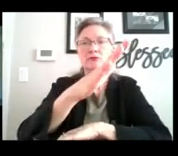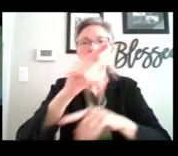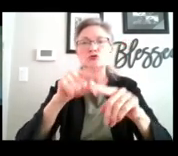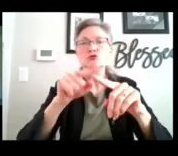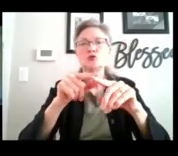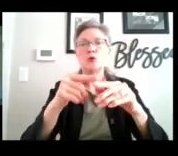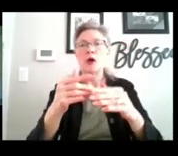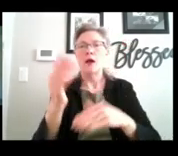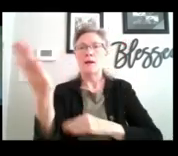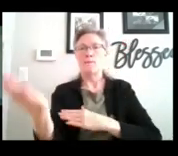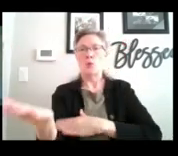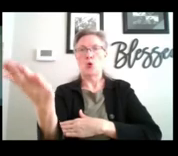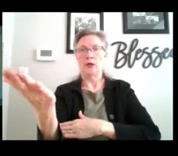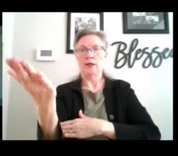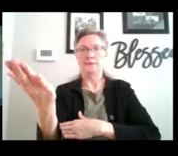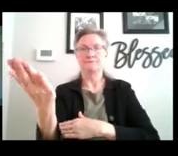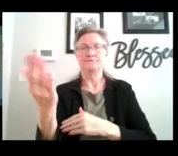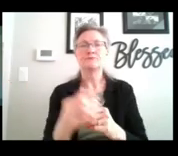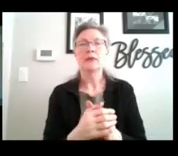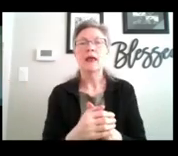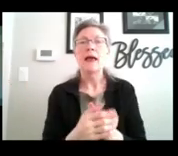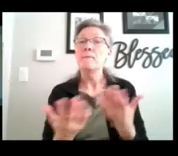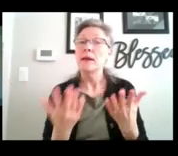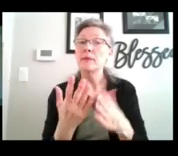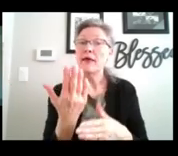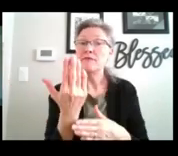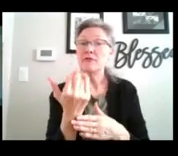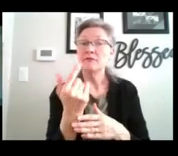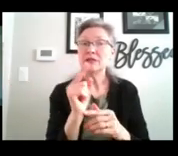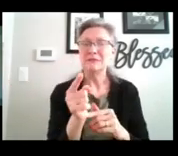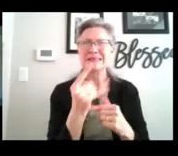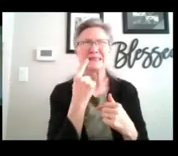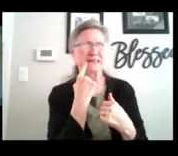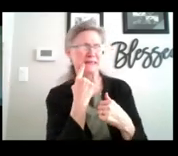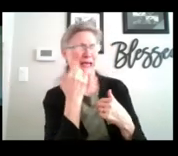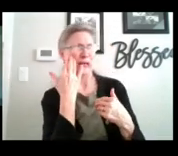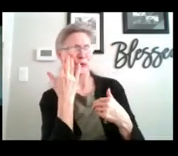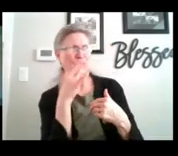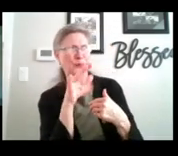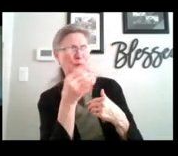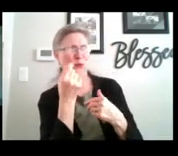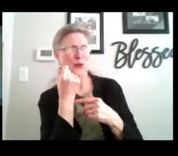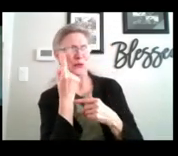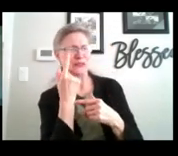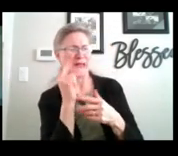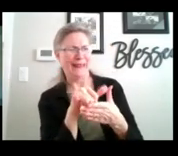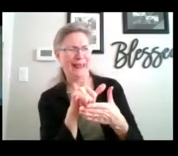which is the morning. Maybe, though, that 15 minutes kind of gets you, and you're like, I don't totally know,